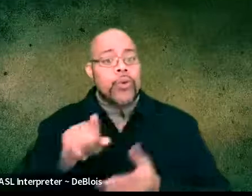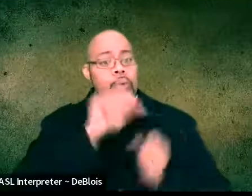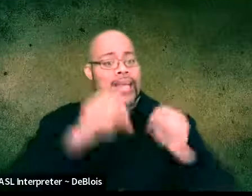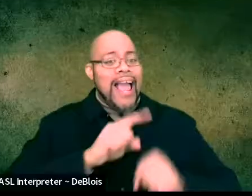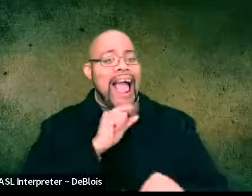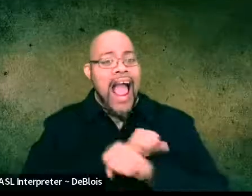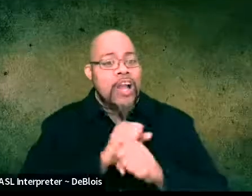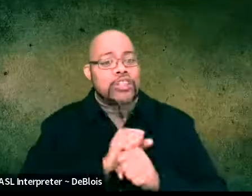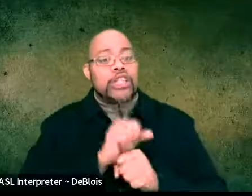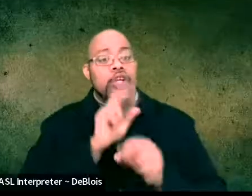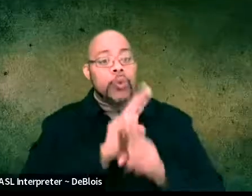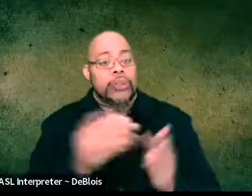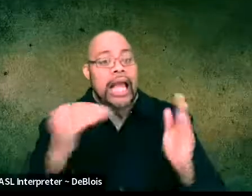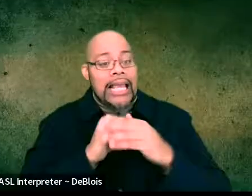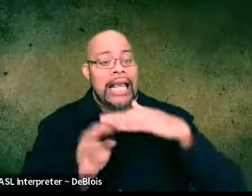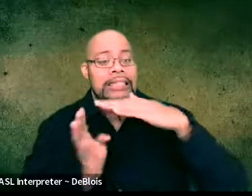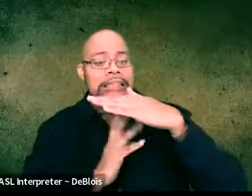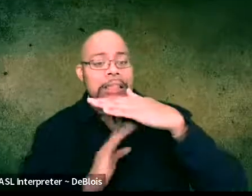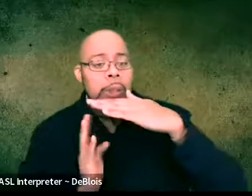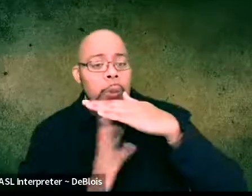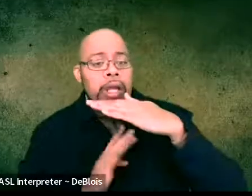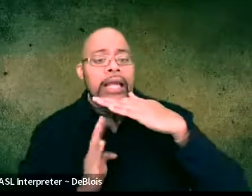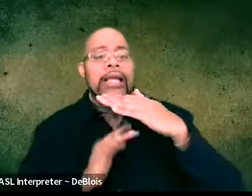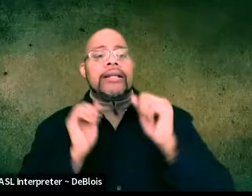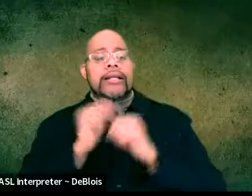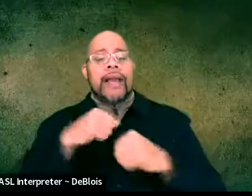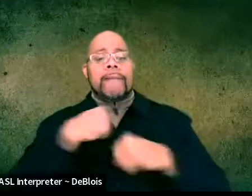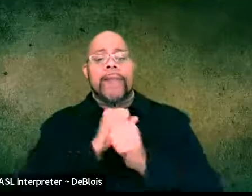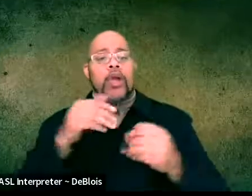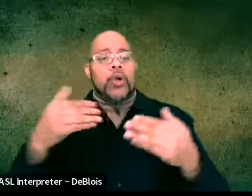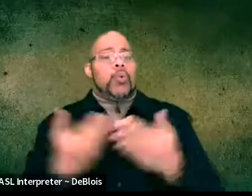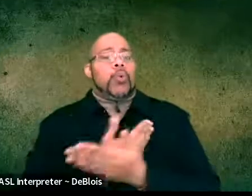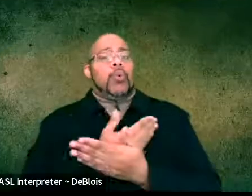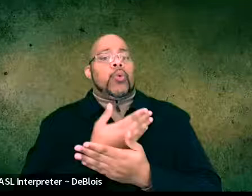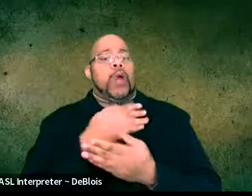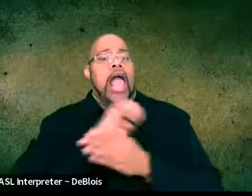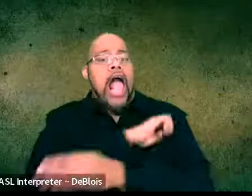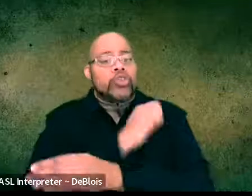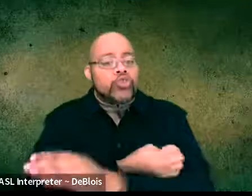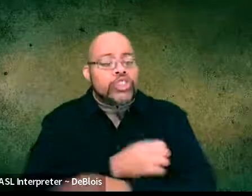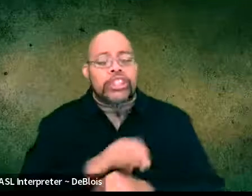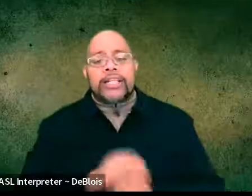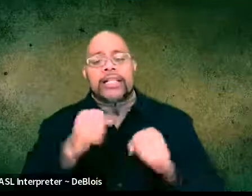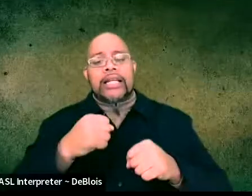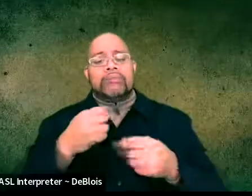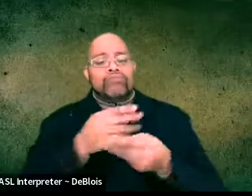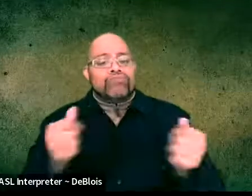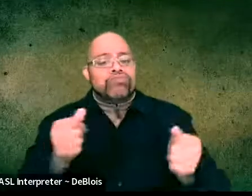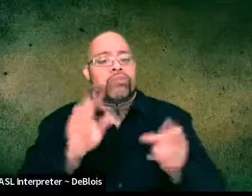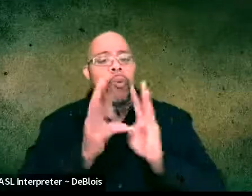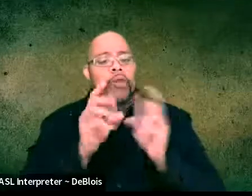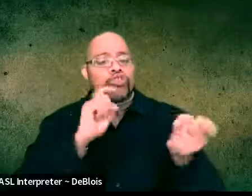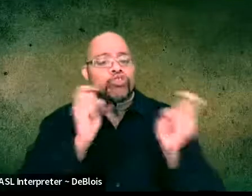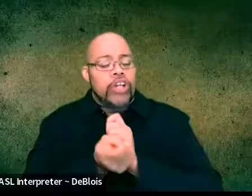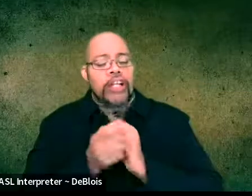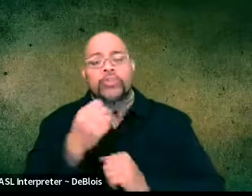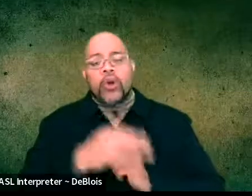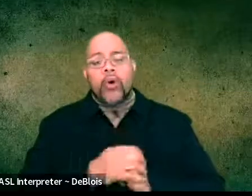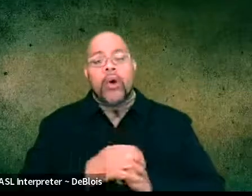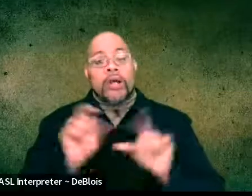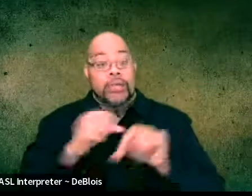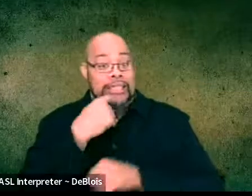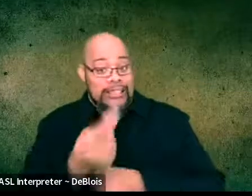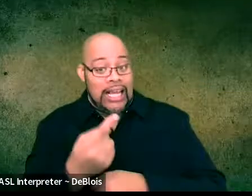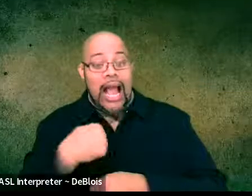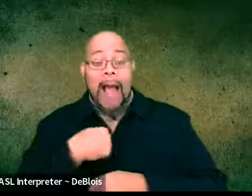actually reuse seaweed. You can turn these things into renewable energy. You can help to mitigate climate change. So as y'all can